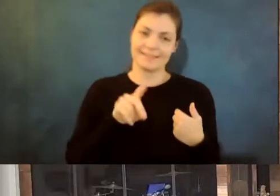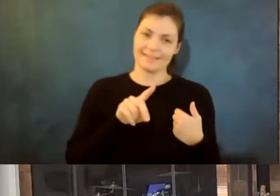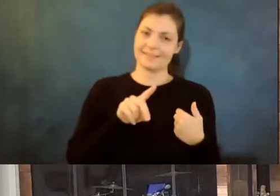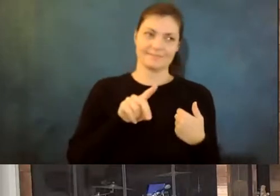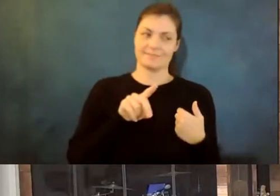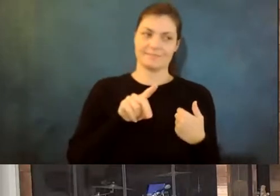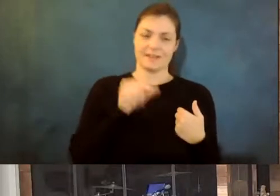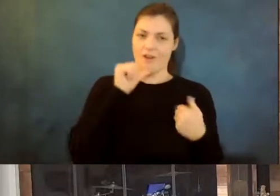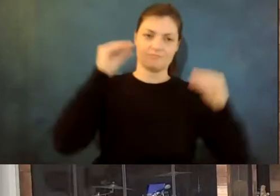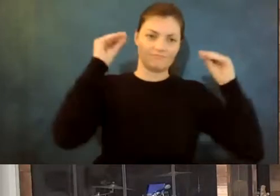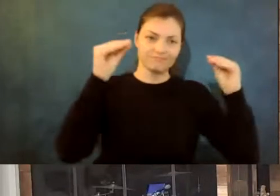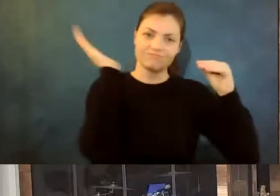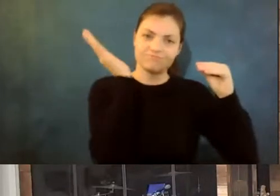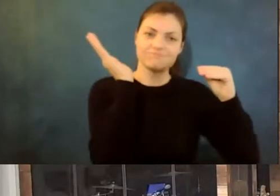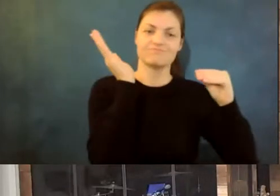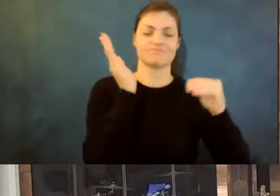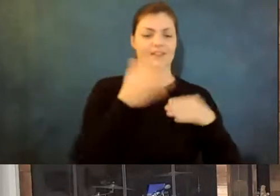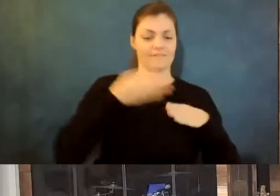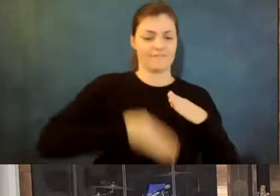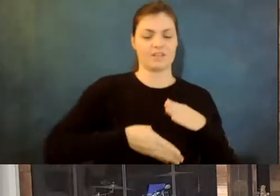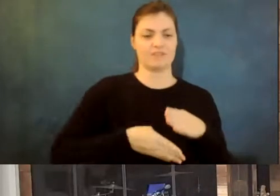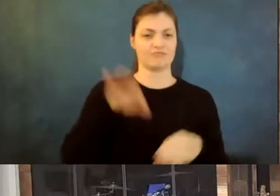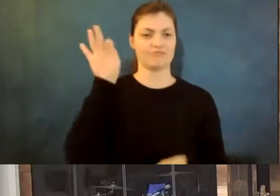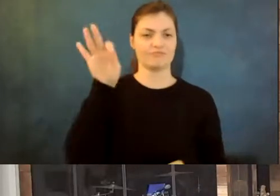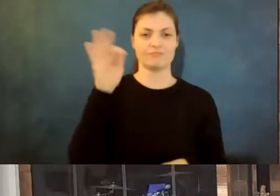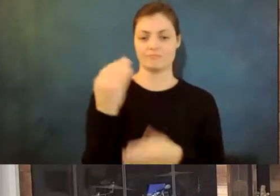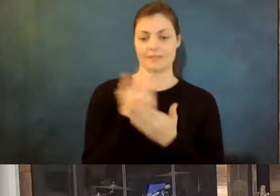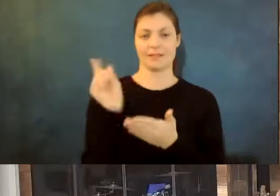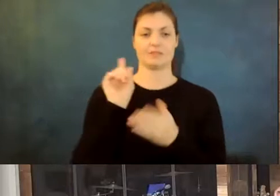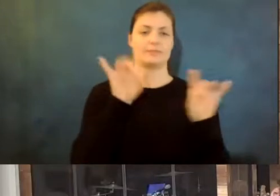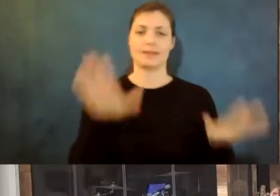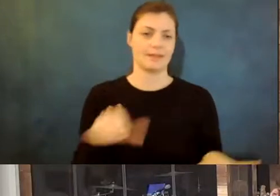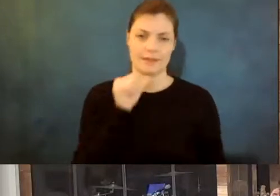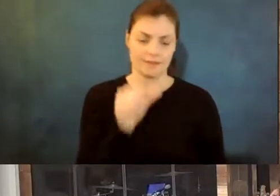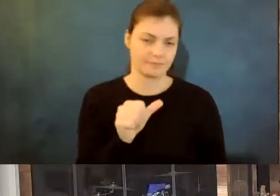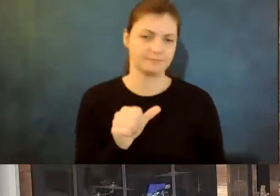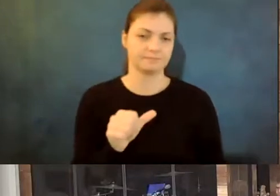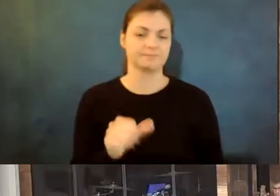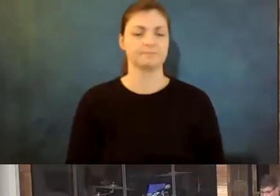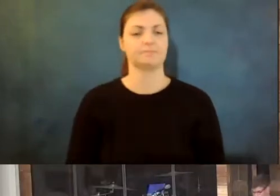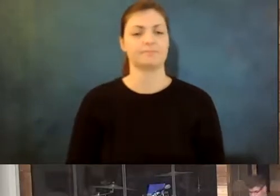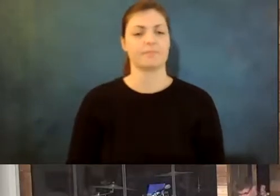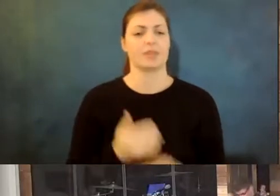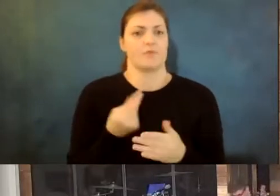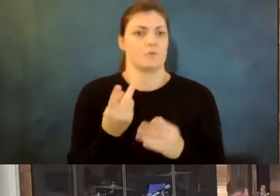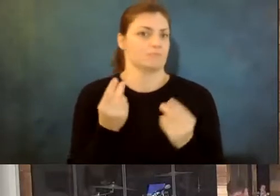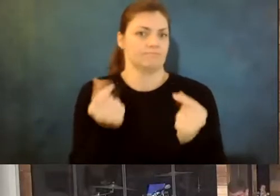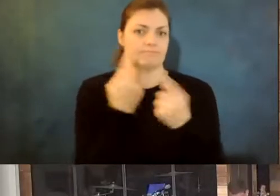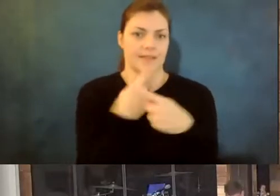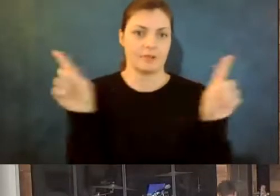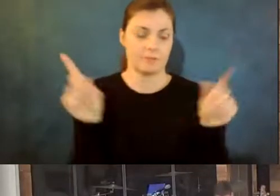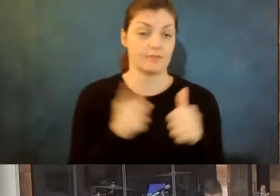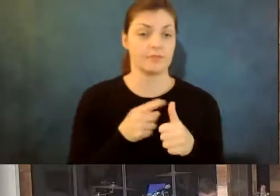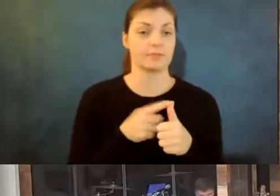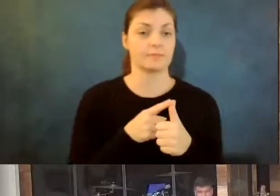it last week on Sunday morning. We'll be jumping in at verse 12. A couple of quick announcements before I forget to do announcements. Number